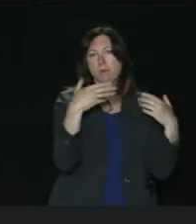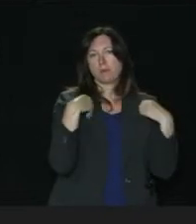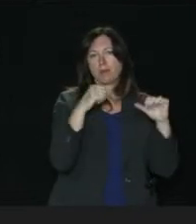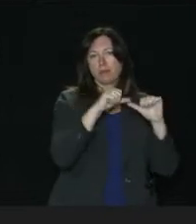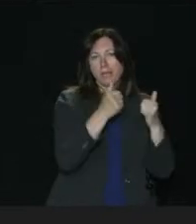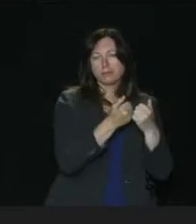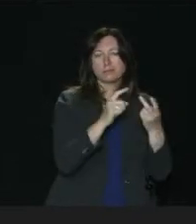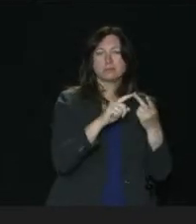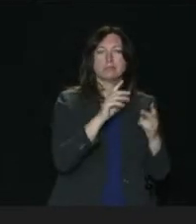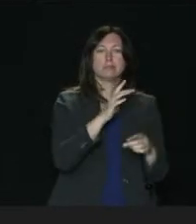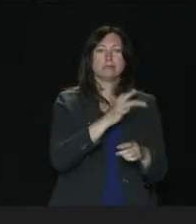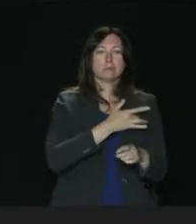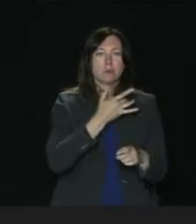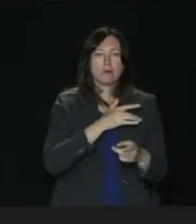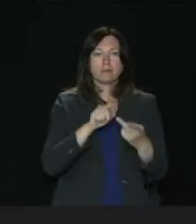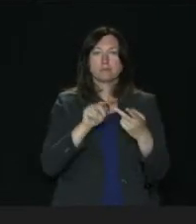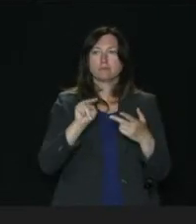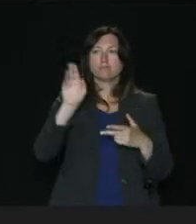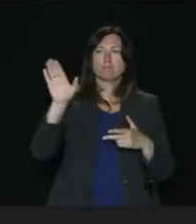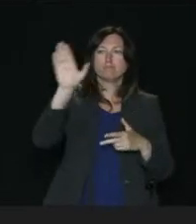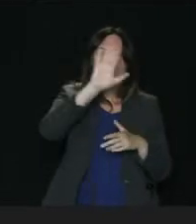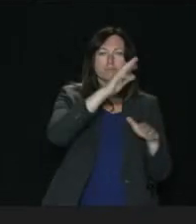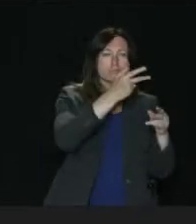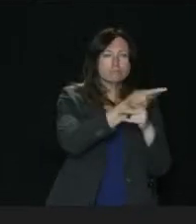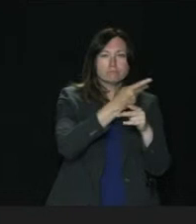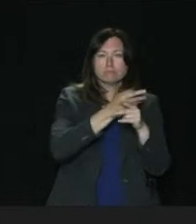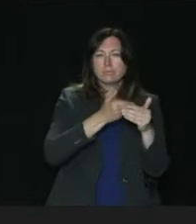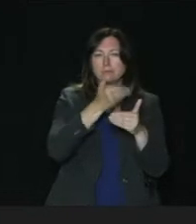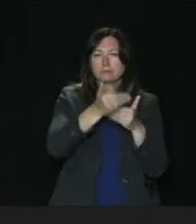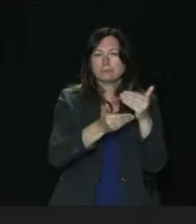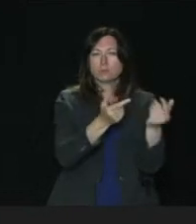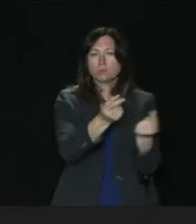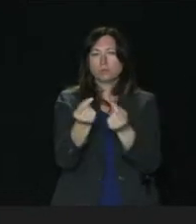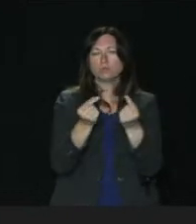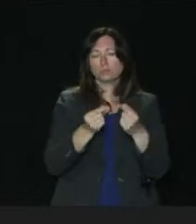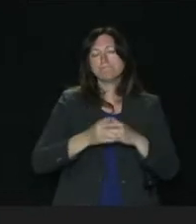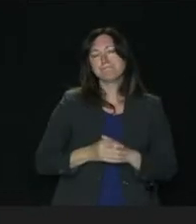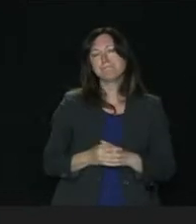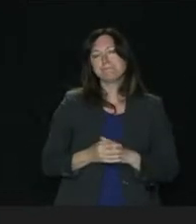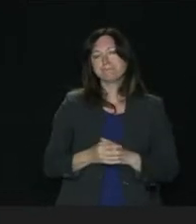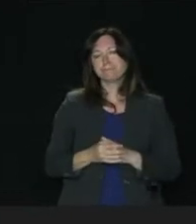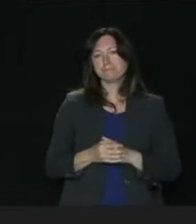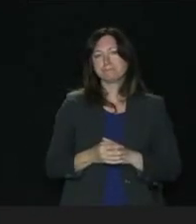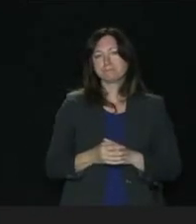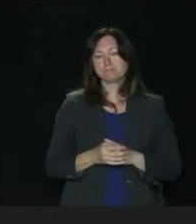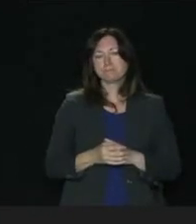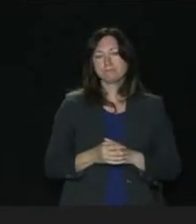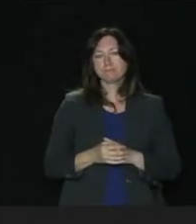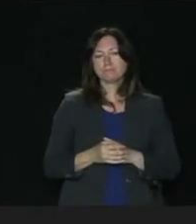and territories on the next steps. Thank you.